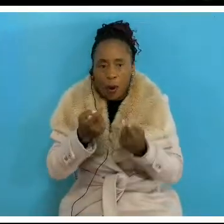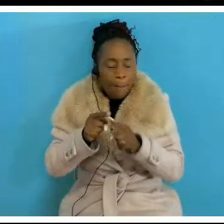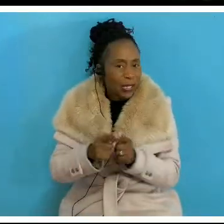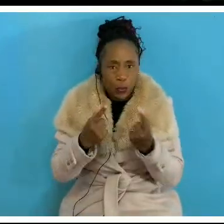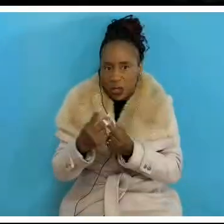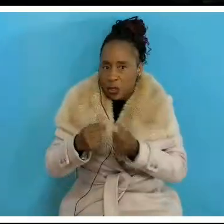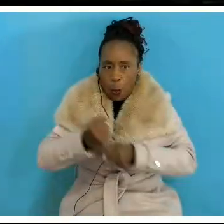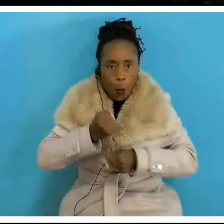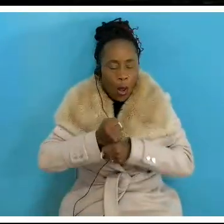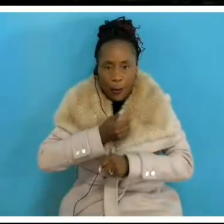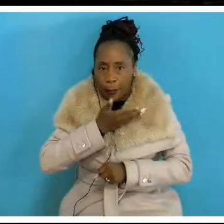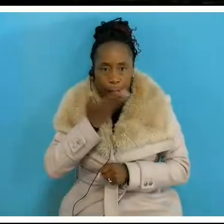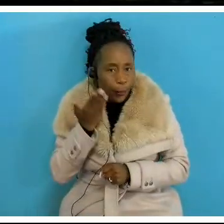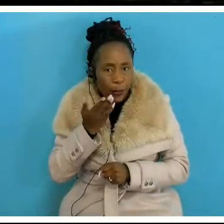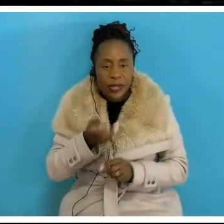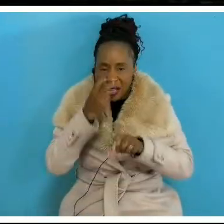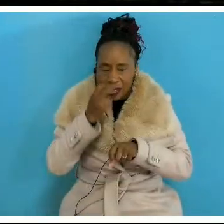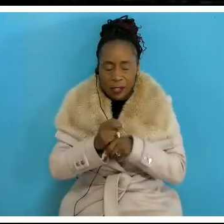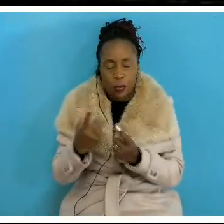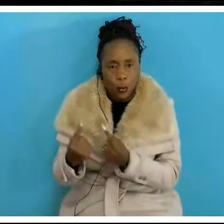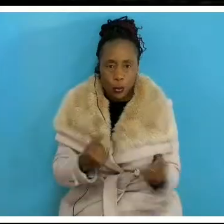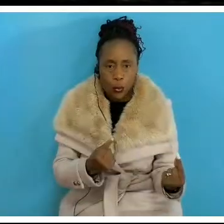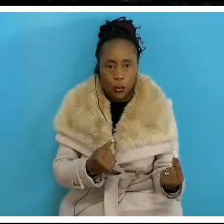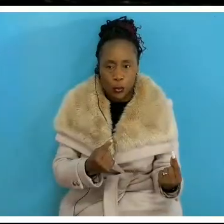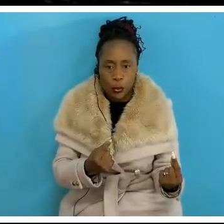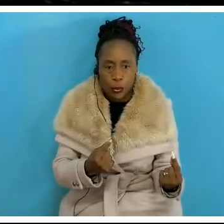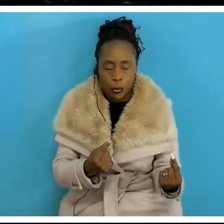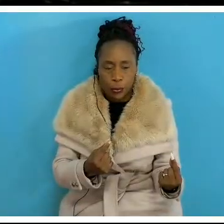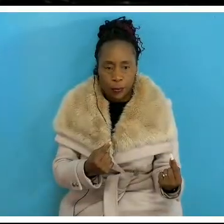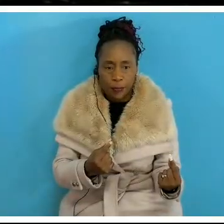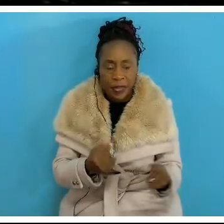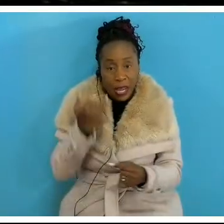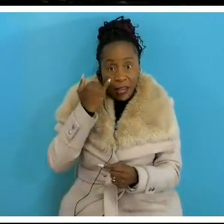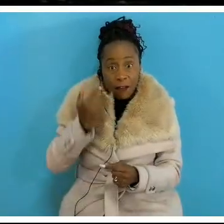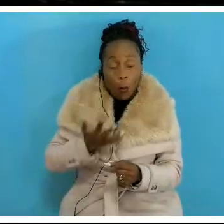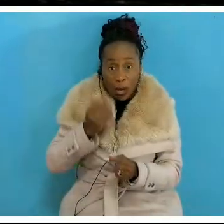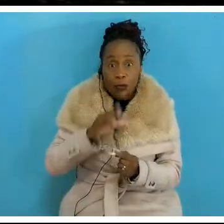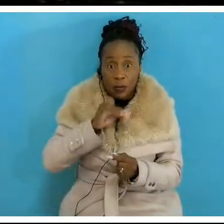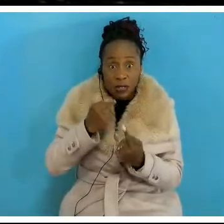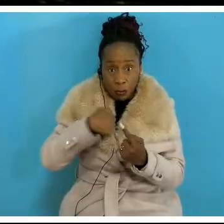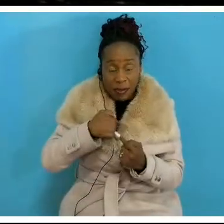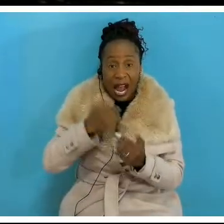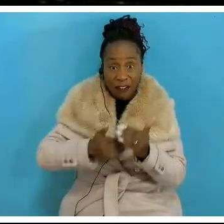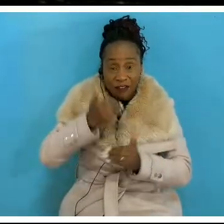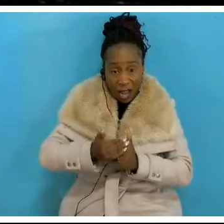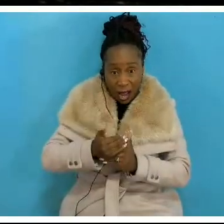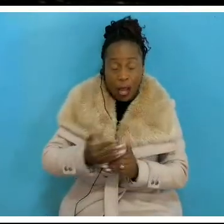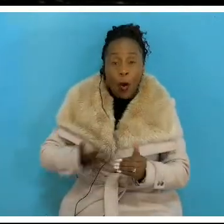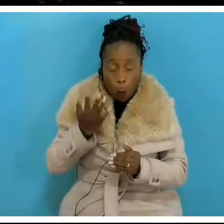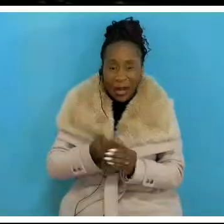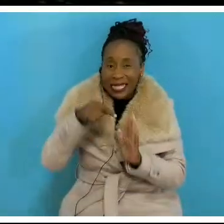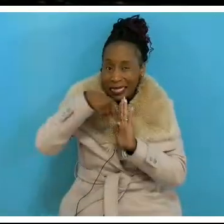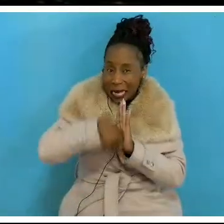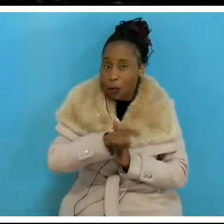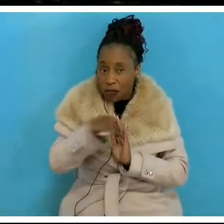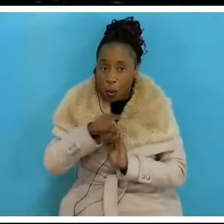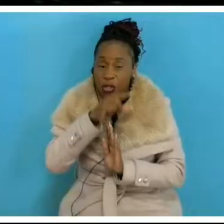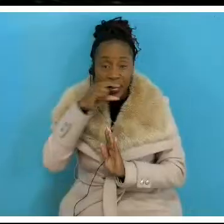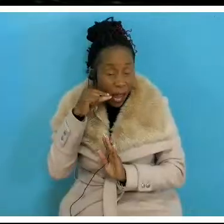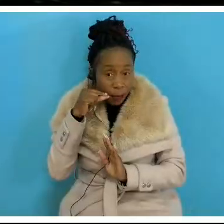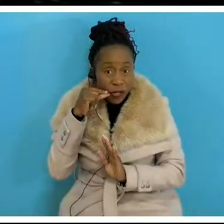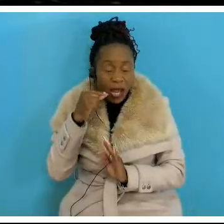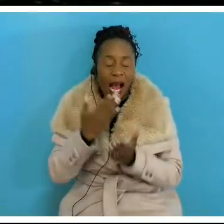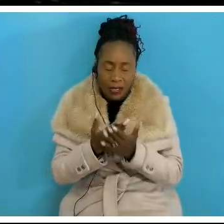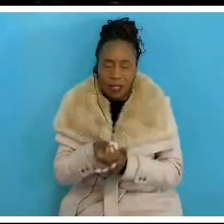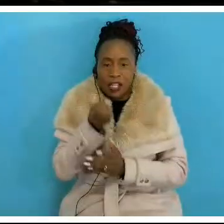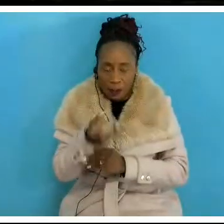work that they're supposed to be doing. If you want to speak to me afterwards, and you want me to tell you of those names, disclose those names